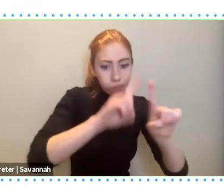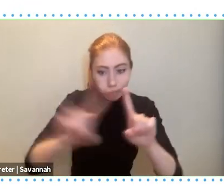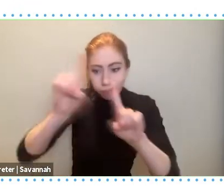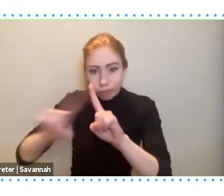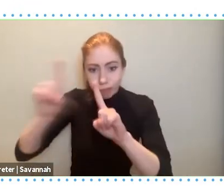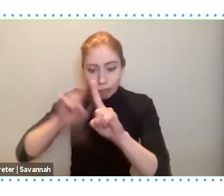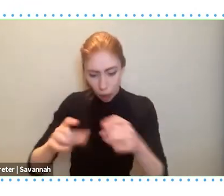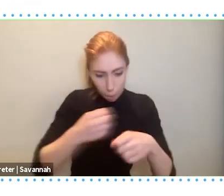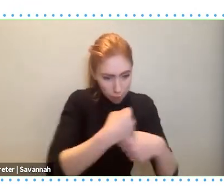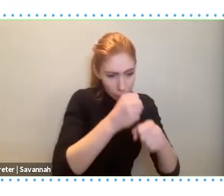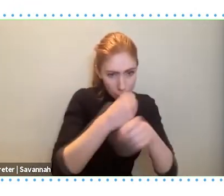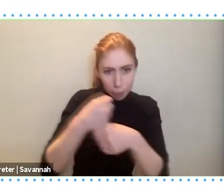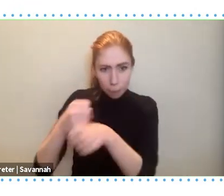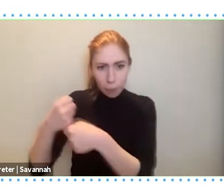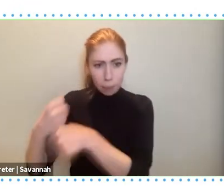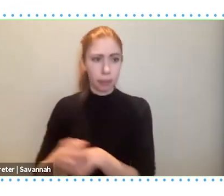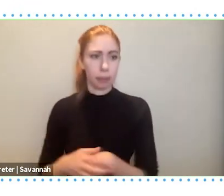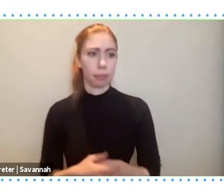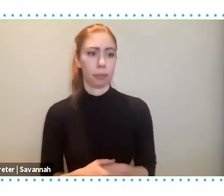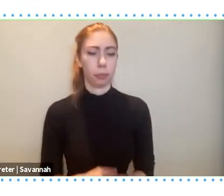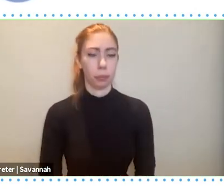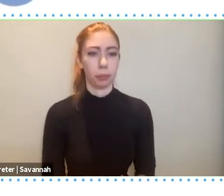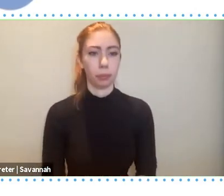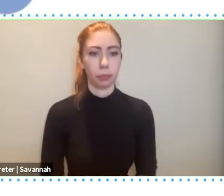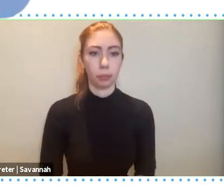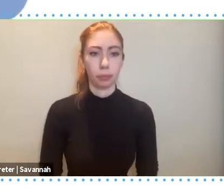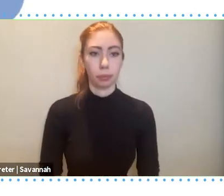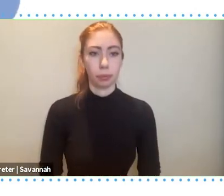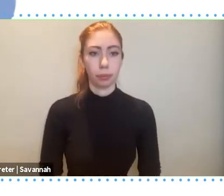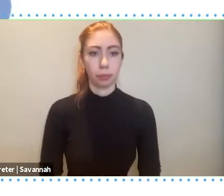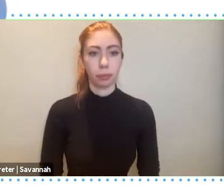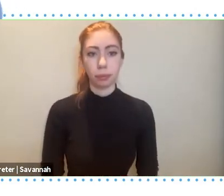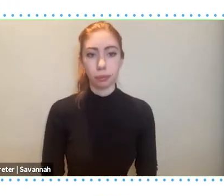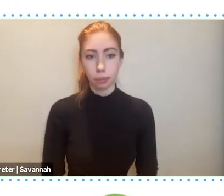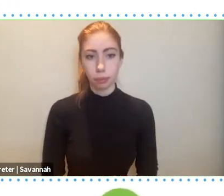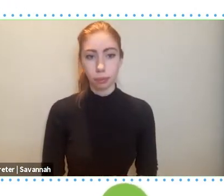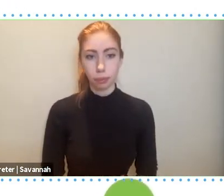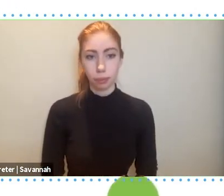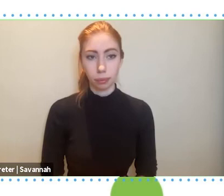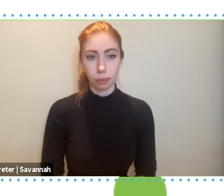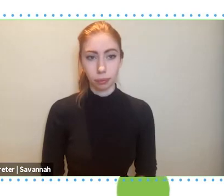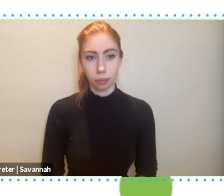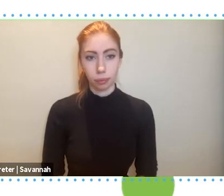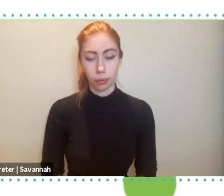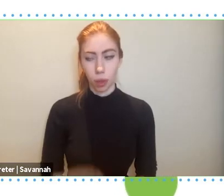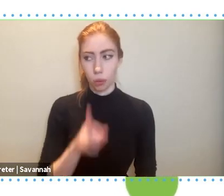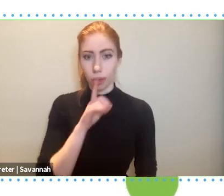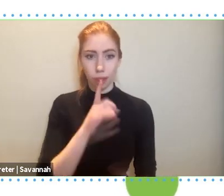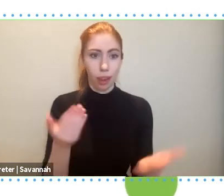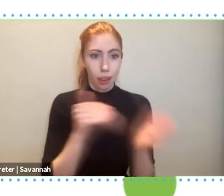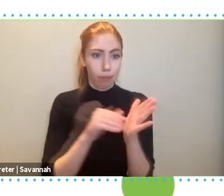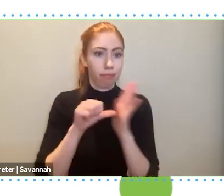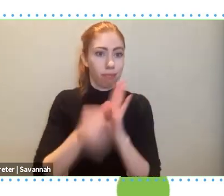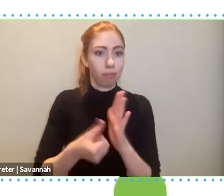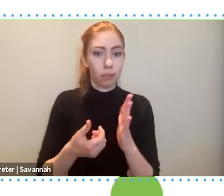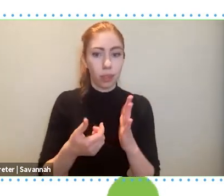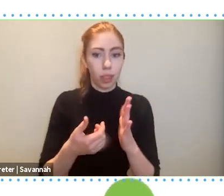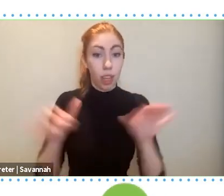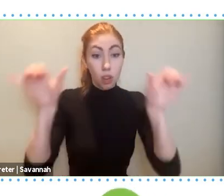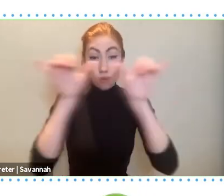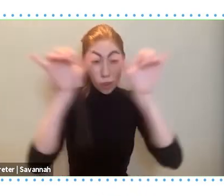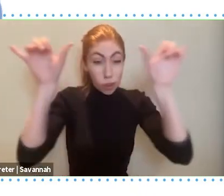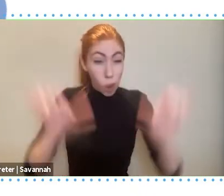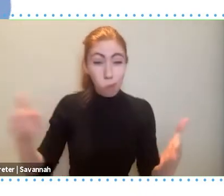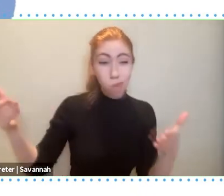bit inefficient, and kind of part of the thing that we're responding to is like, you don't all need to reinvent the wheel on your own. Let's see if we can work